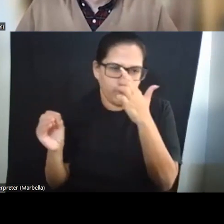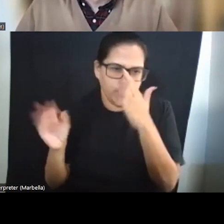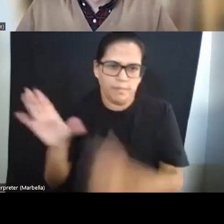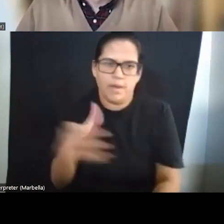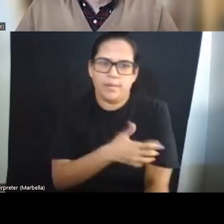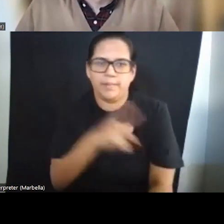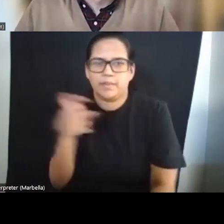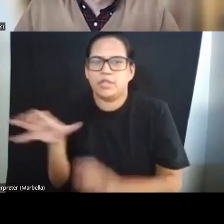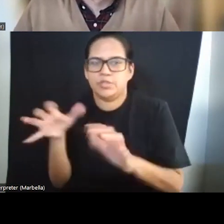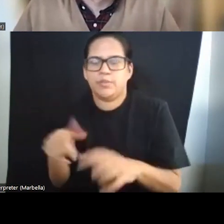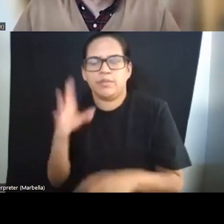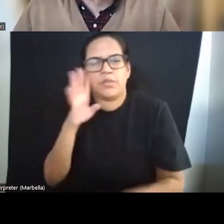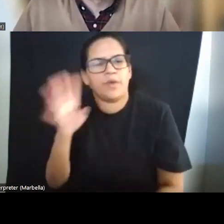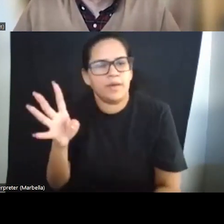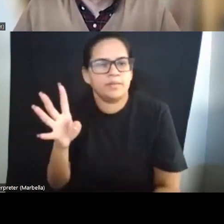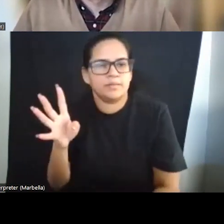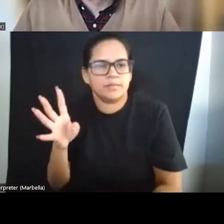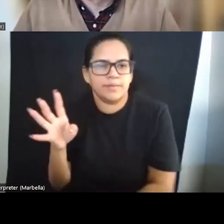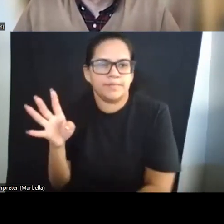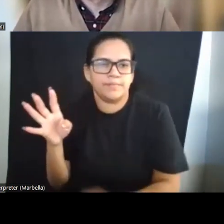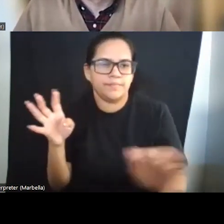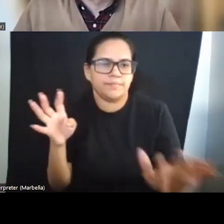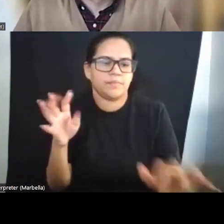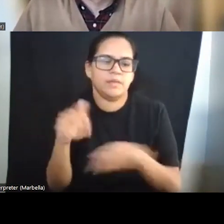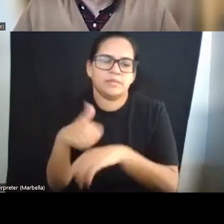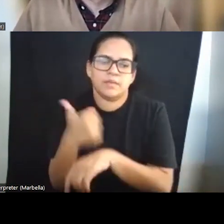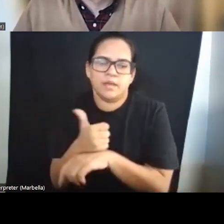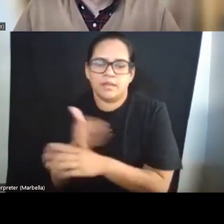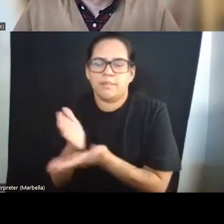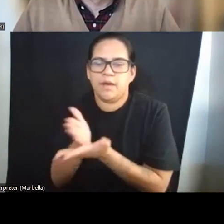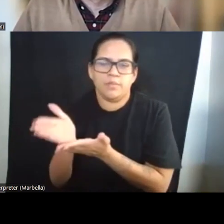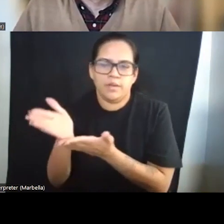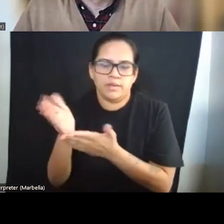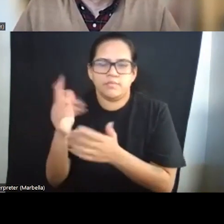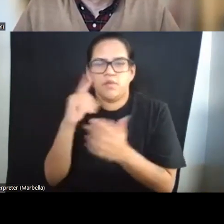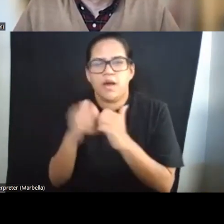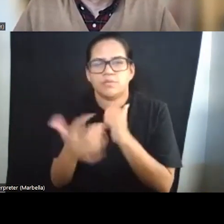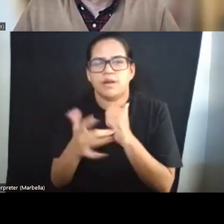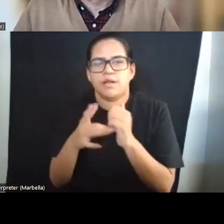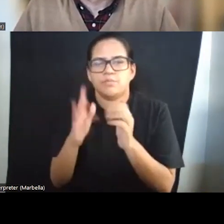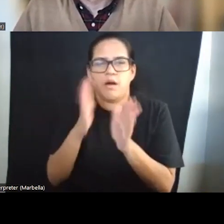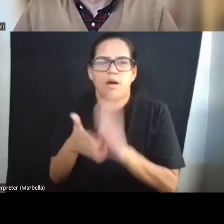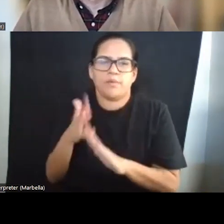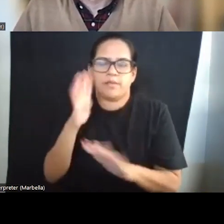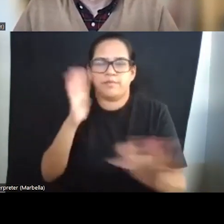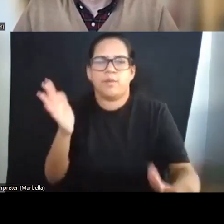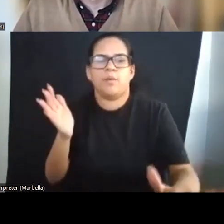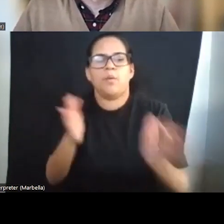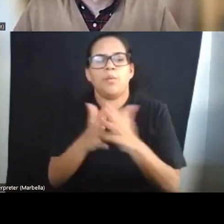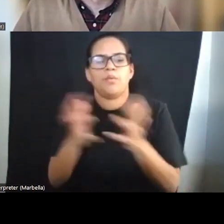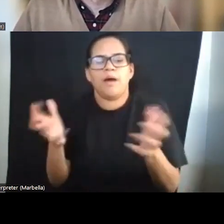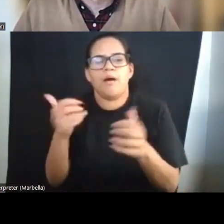doing this and they're creating, setting the pathways for how these technologies operate in the future without any oversight, without